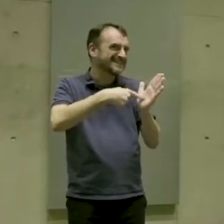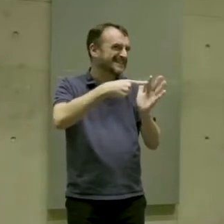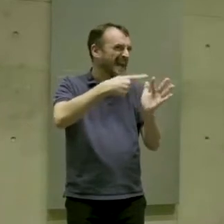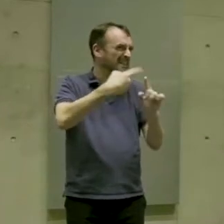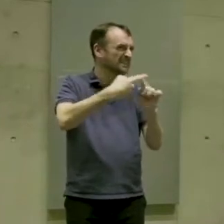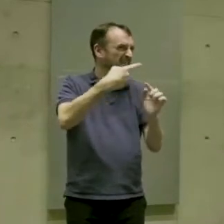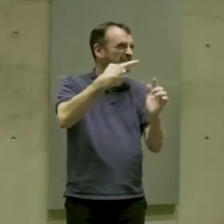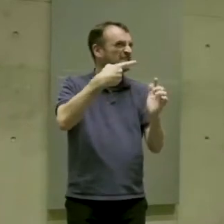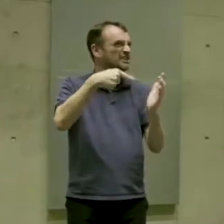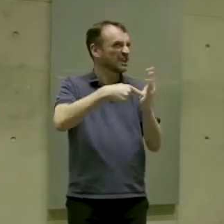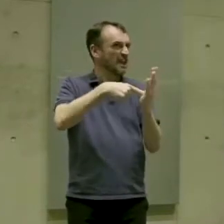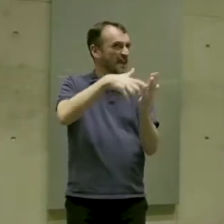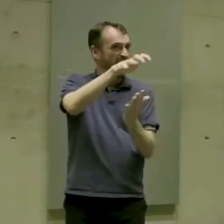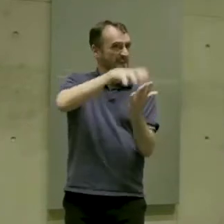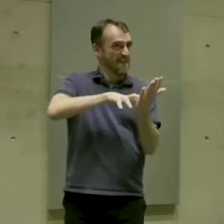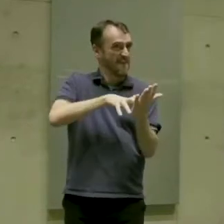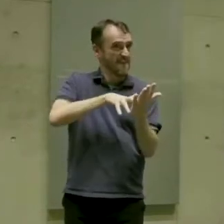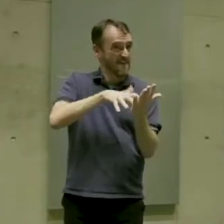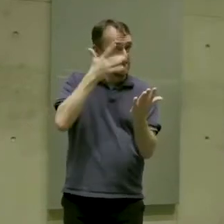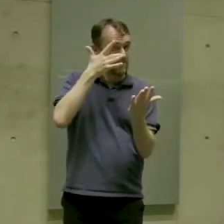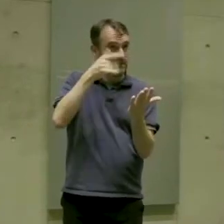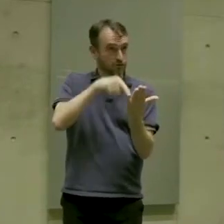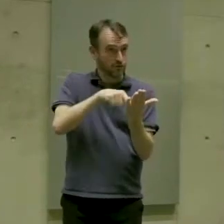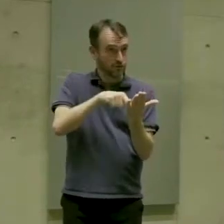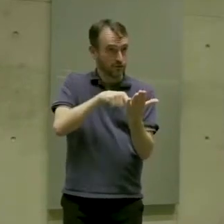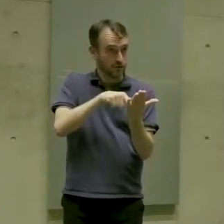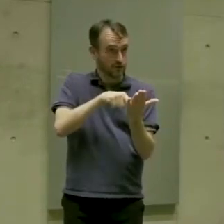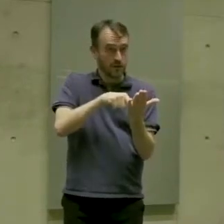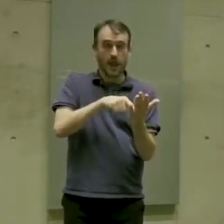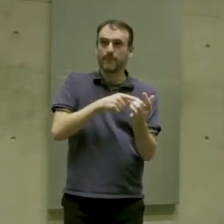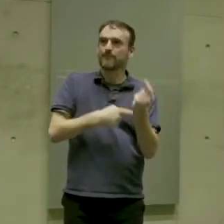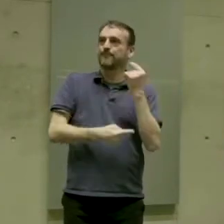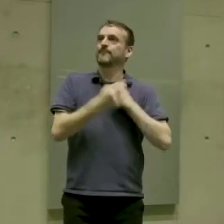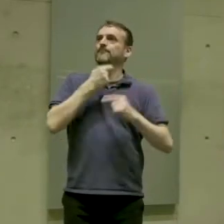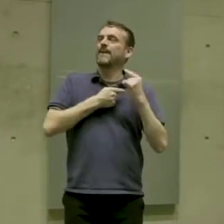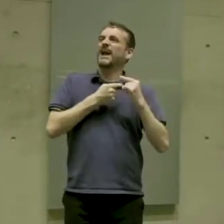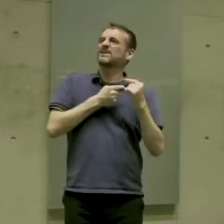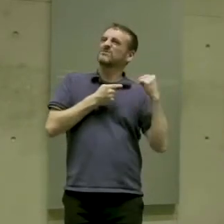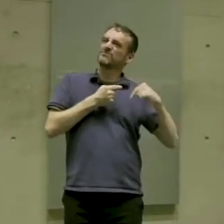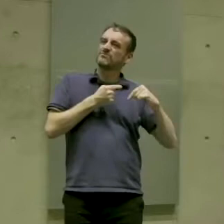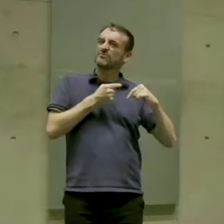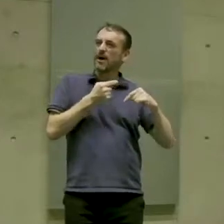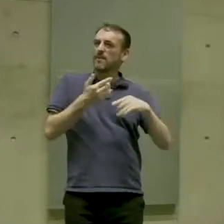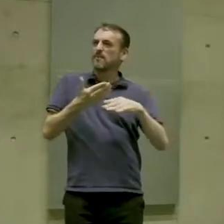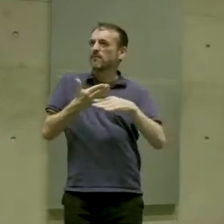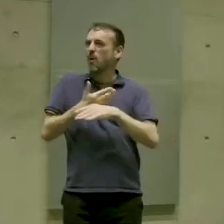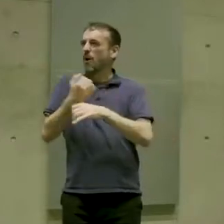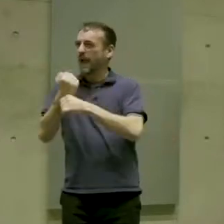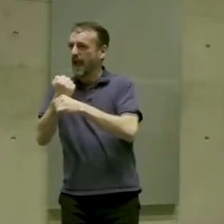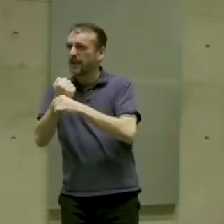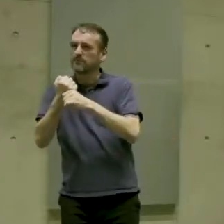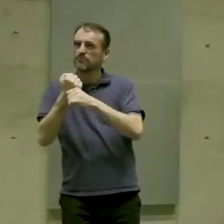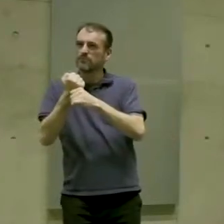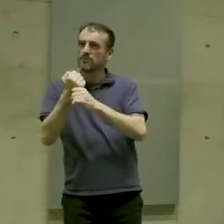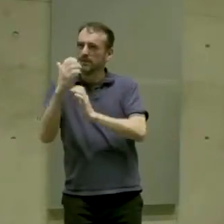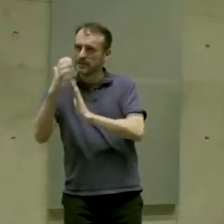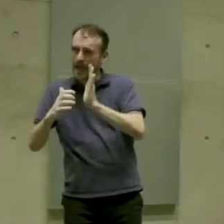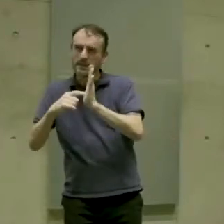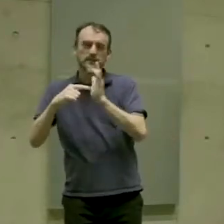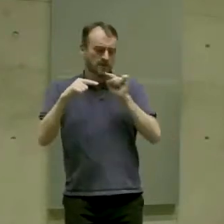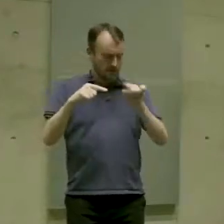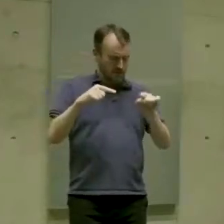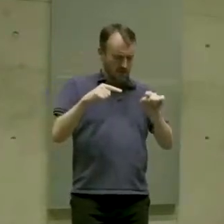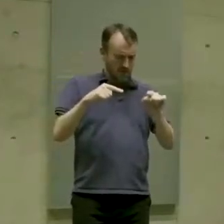links, had attracted a fair bit of attention back in the day, we're talking days of the early internet. So I was like, what's going on here? What